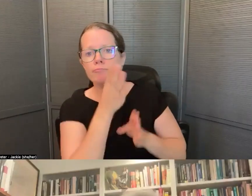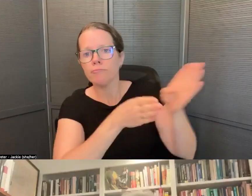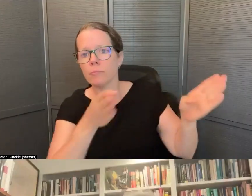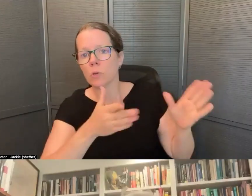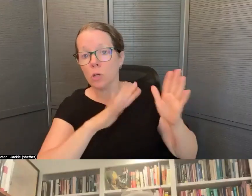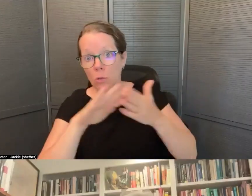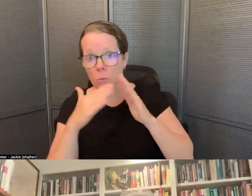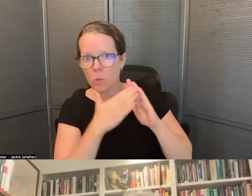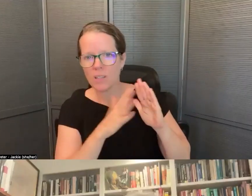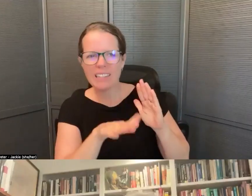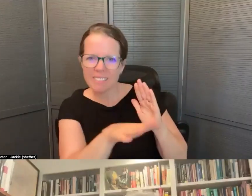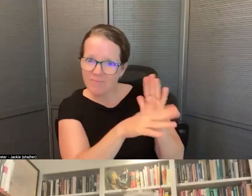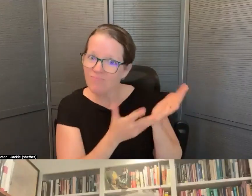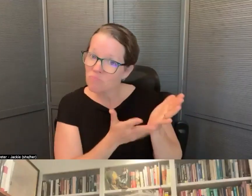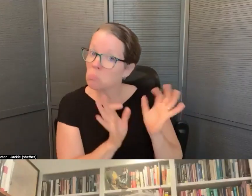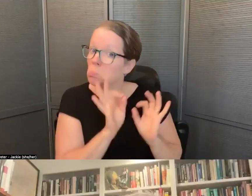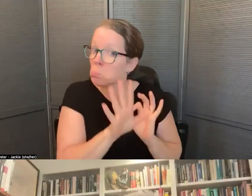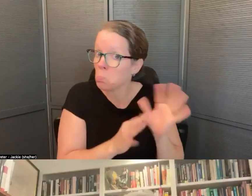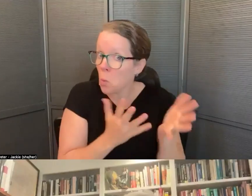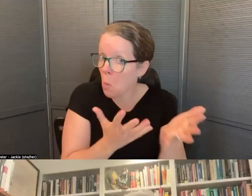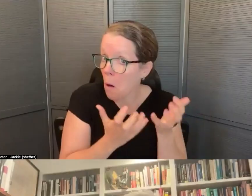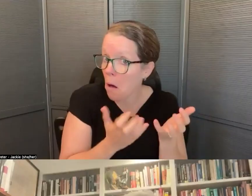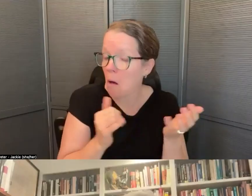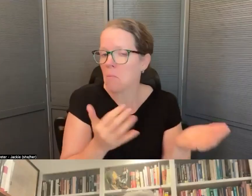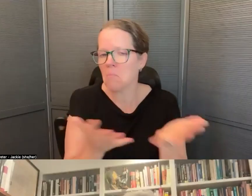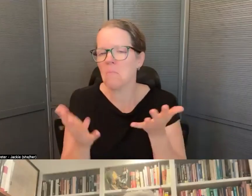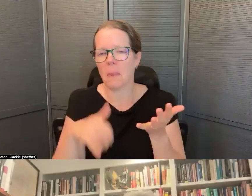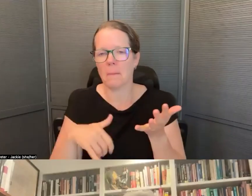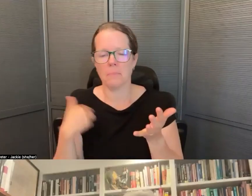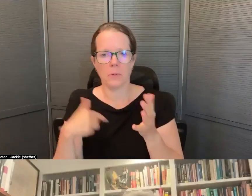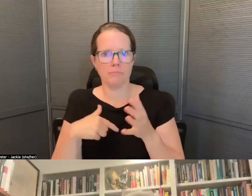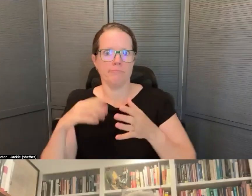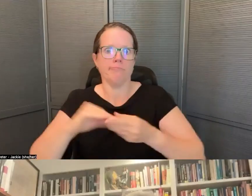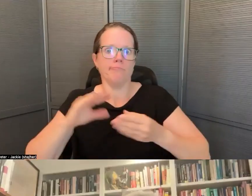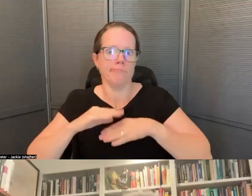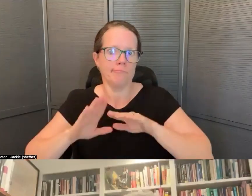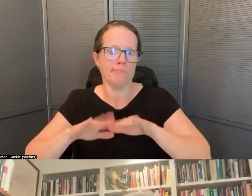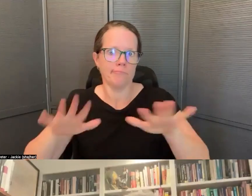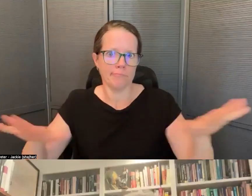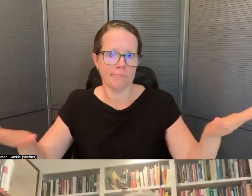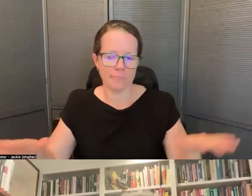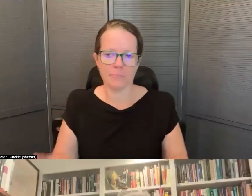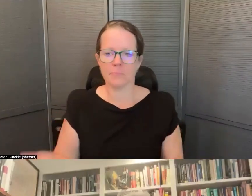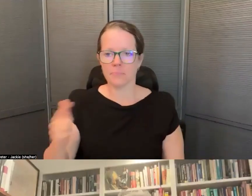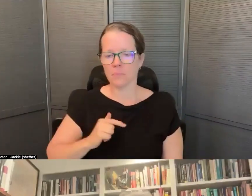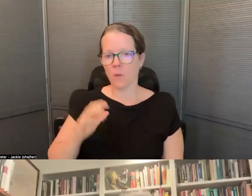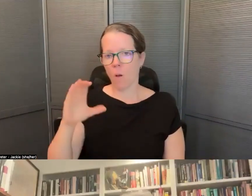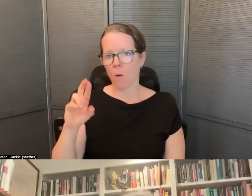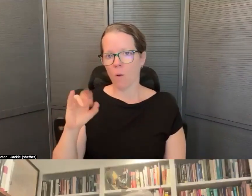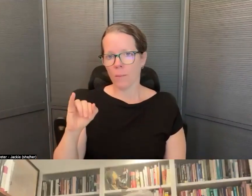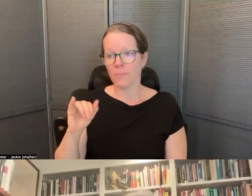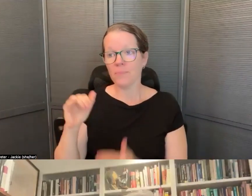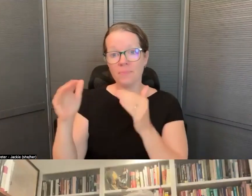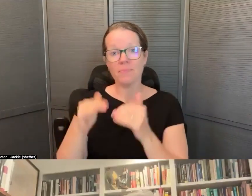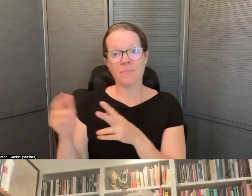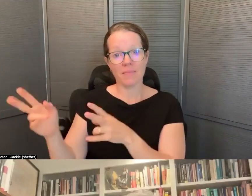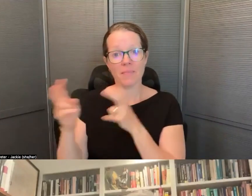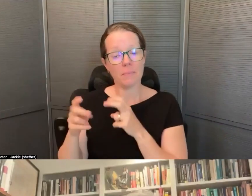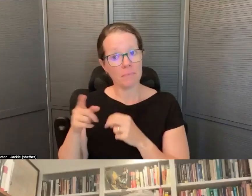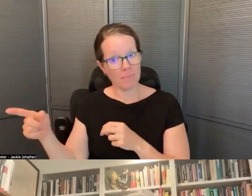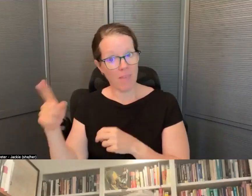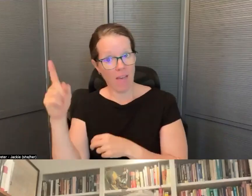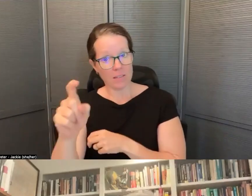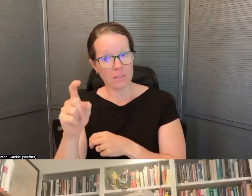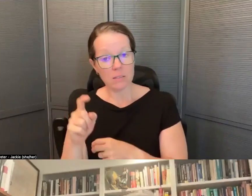engage. Fantastic. And I guess on the question of sustainability, one question here. Have you explored having Clubhouse